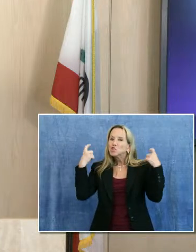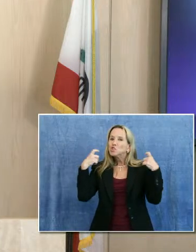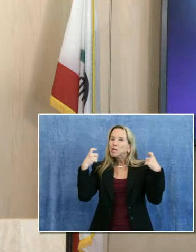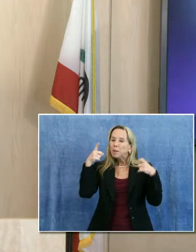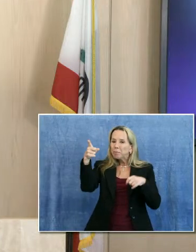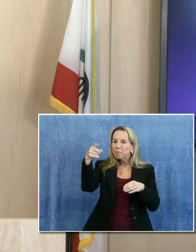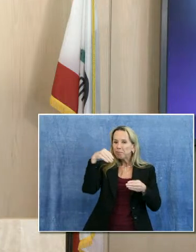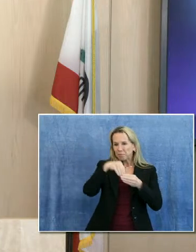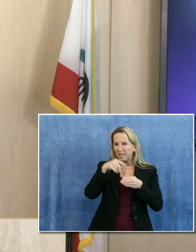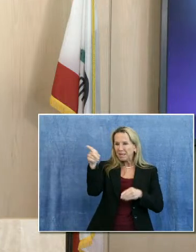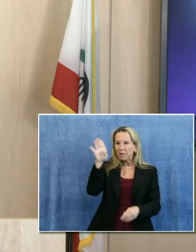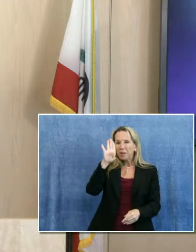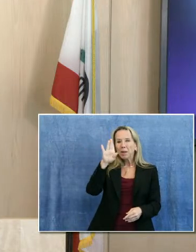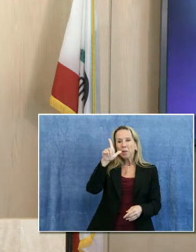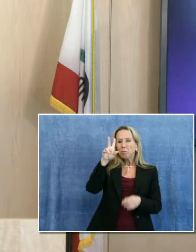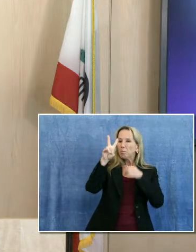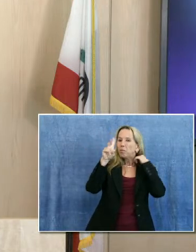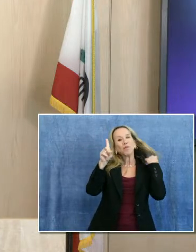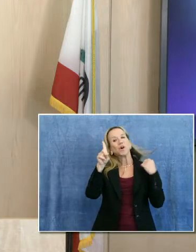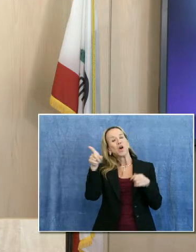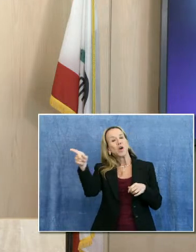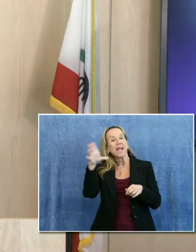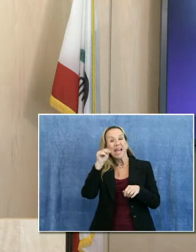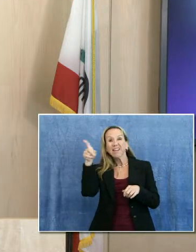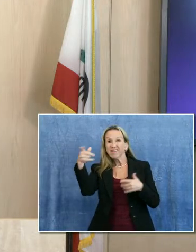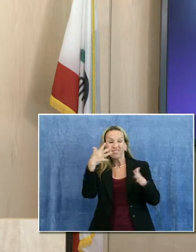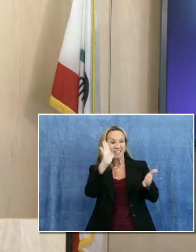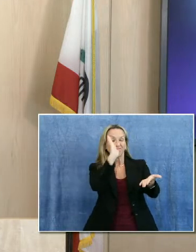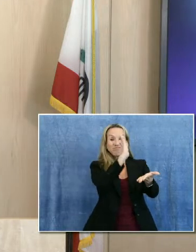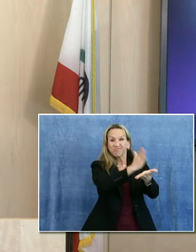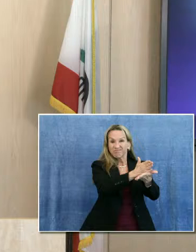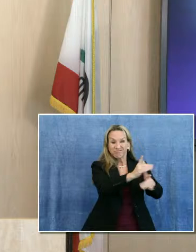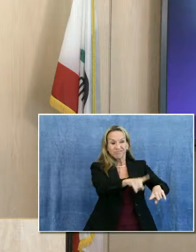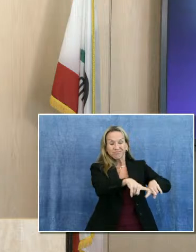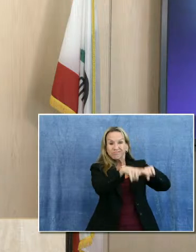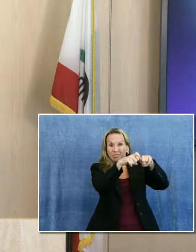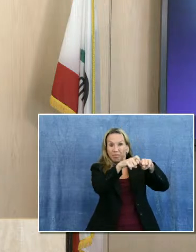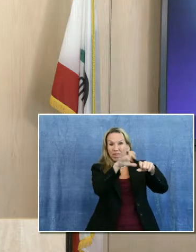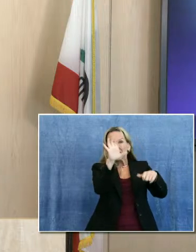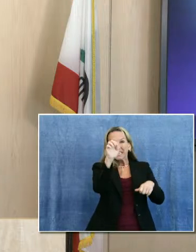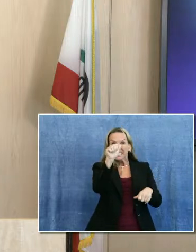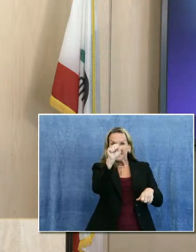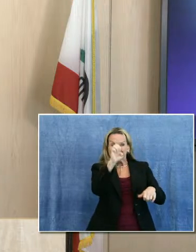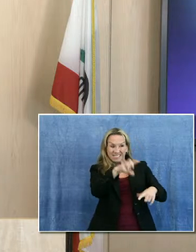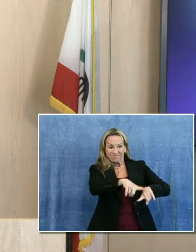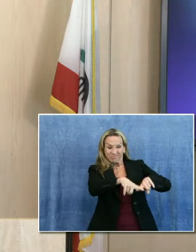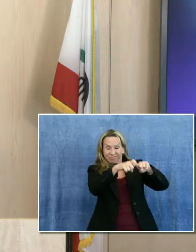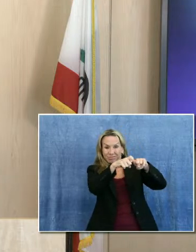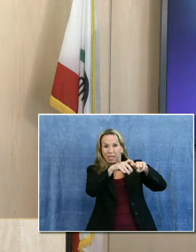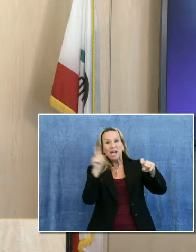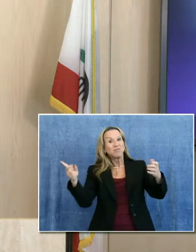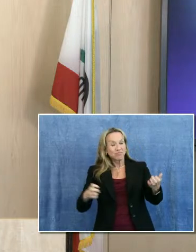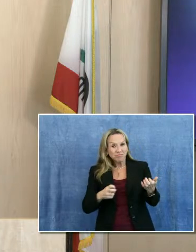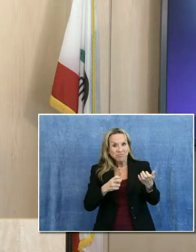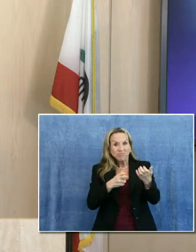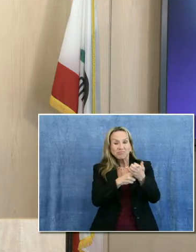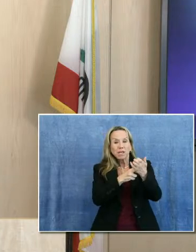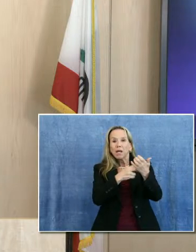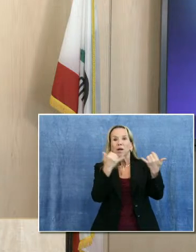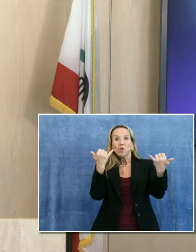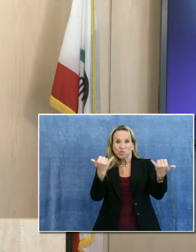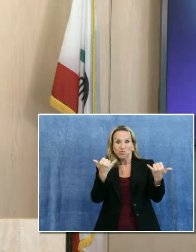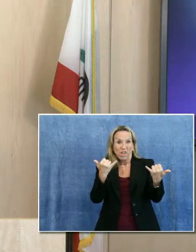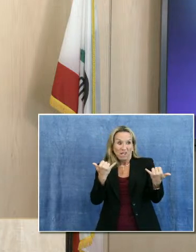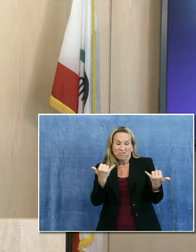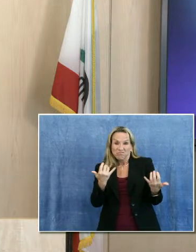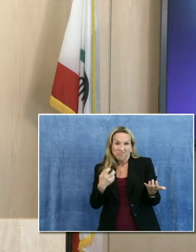Boulevard. They were served a cease and desist order. They were served a closure notice. They continue to remain open. Today, the San Diego Police Department went out there and